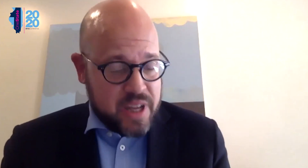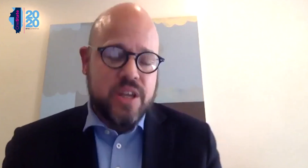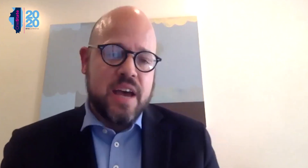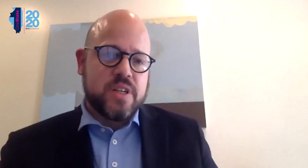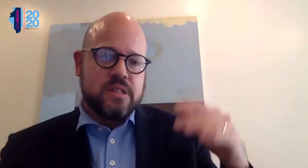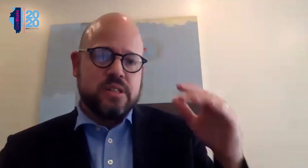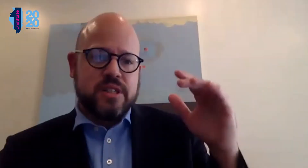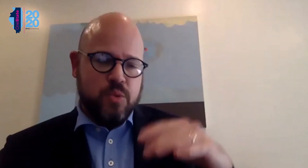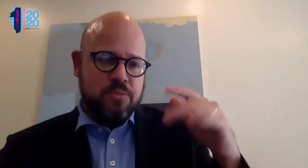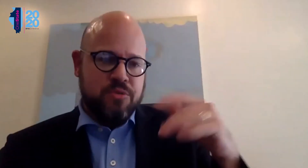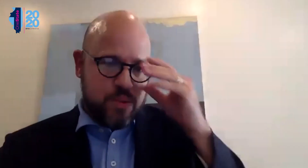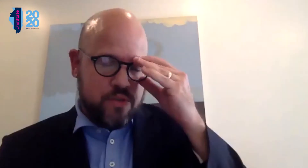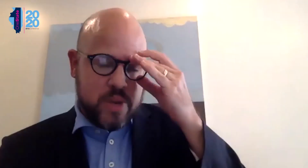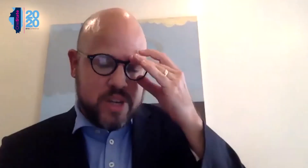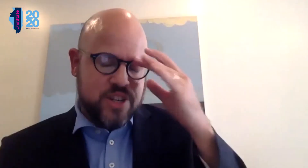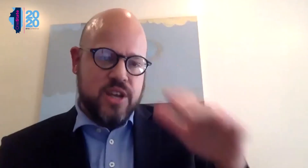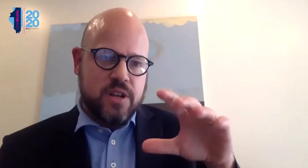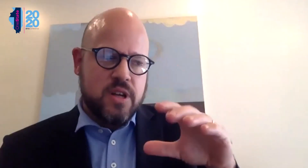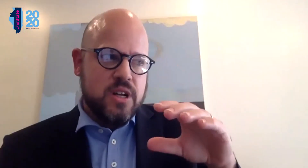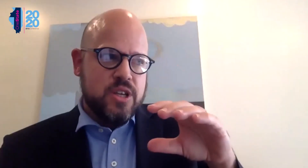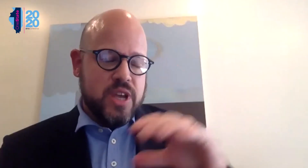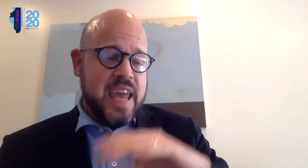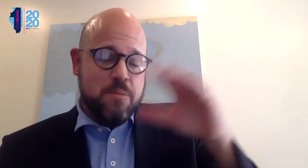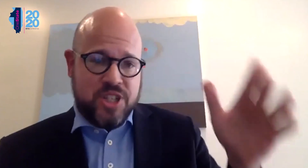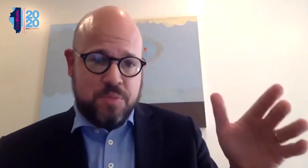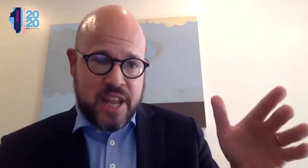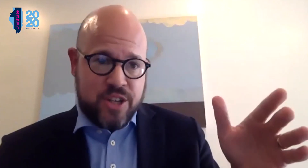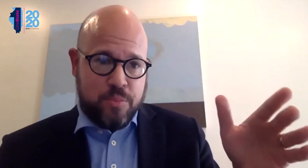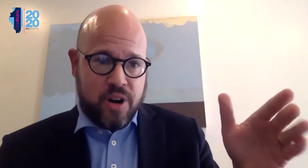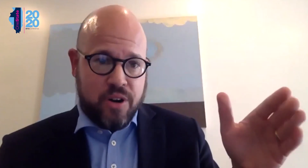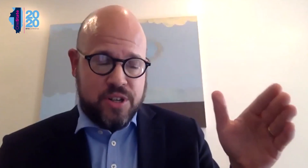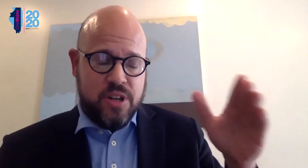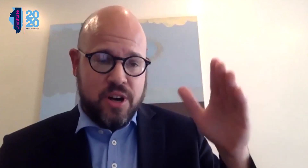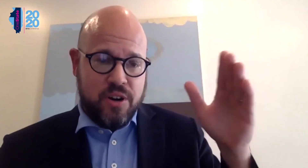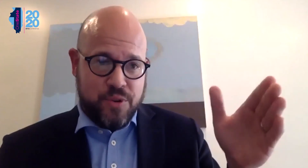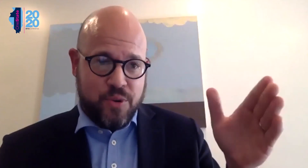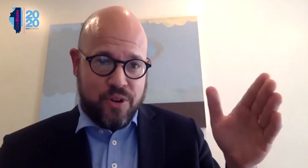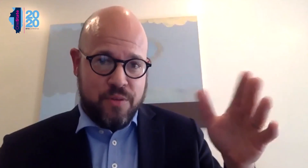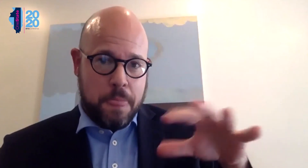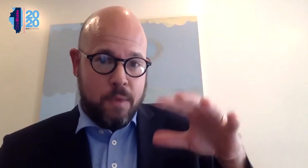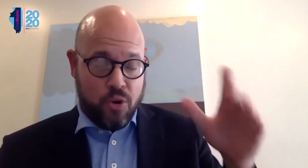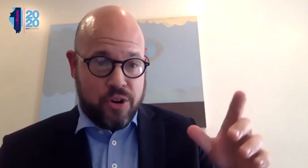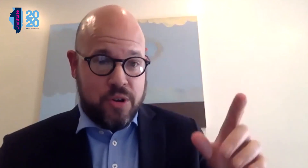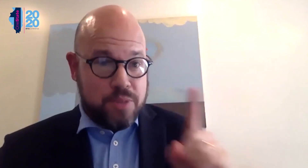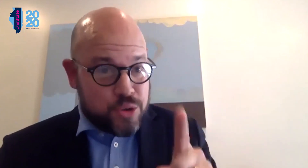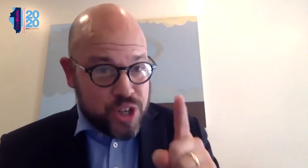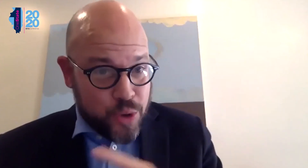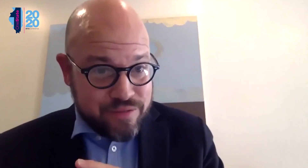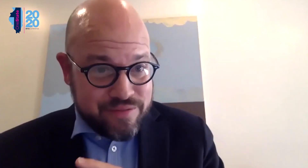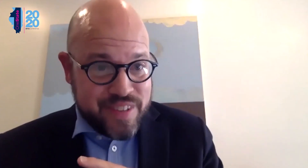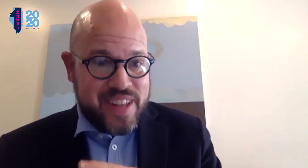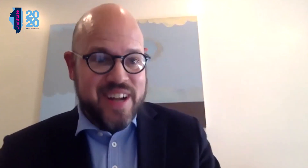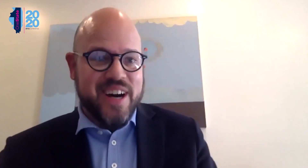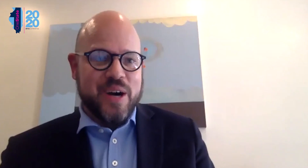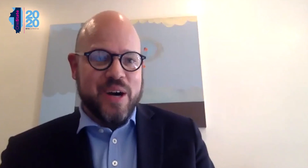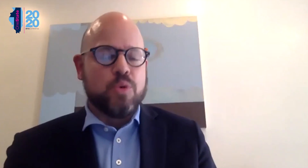can lobby. Now you have to we can provide you more information on that. You have to, it can't be a substantial part of your work, but you can do